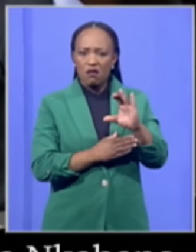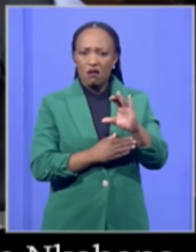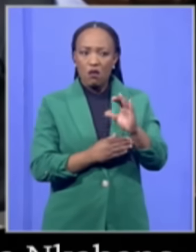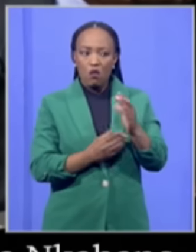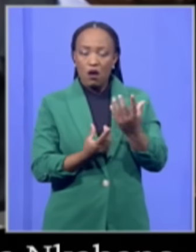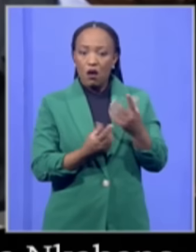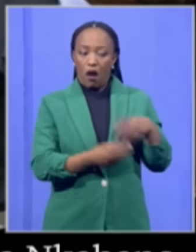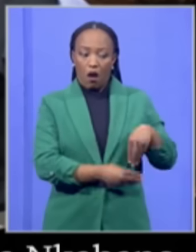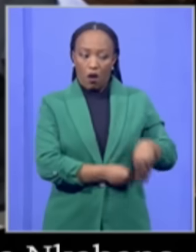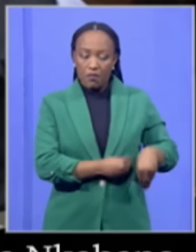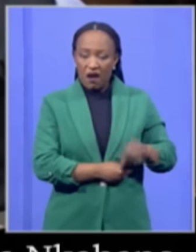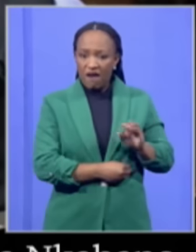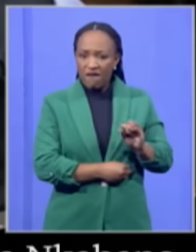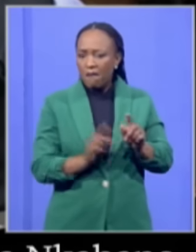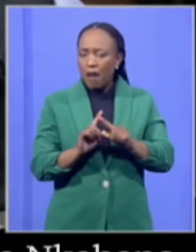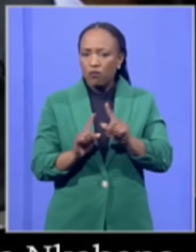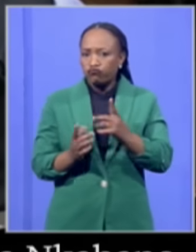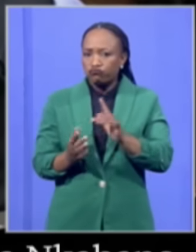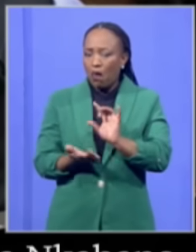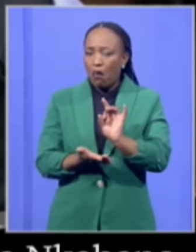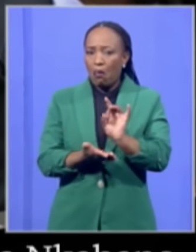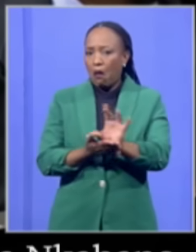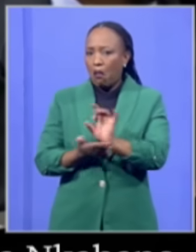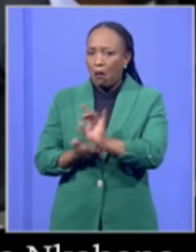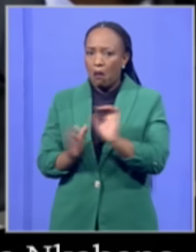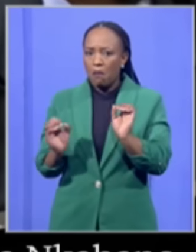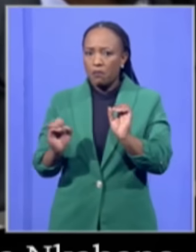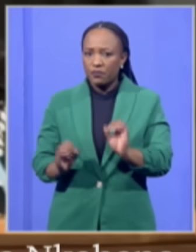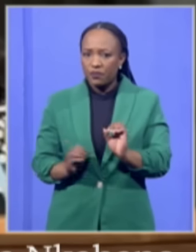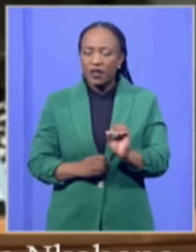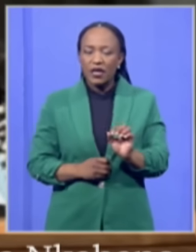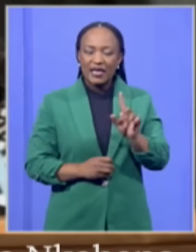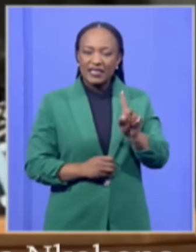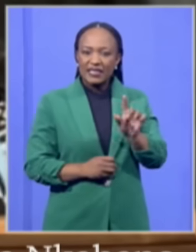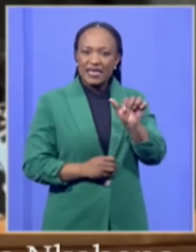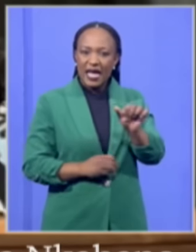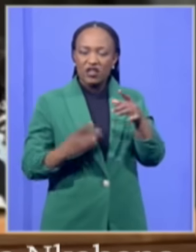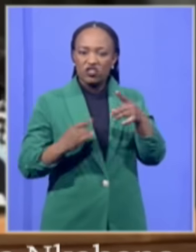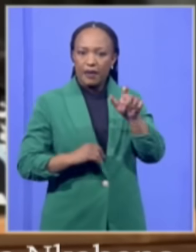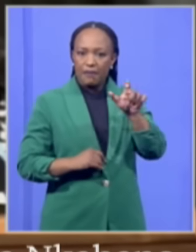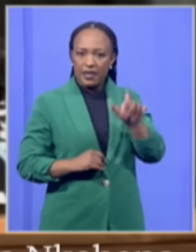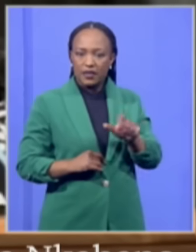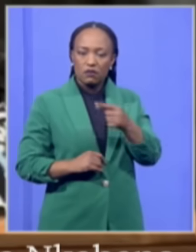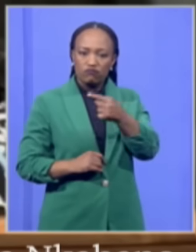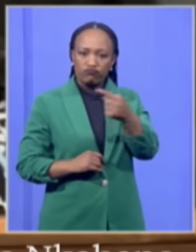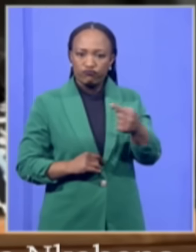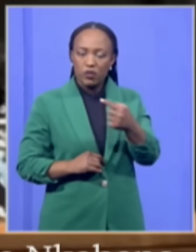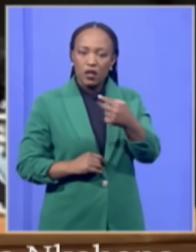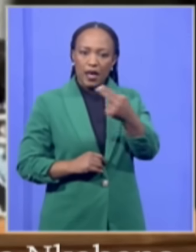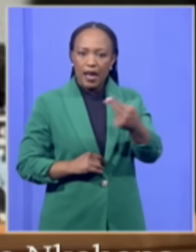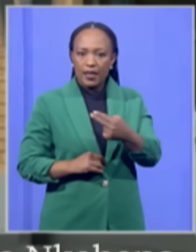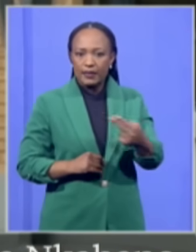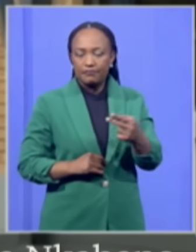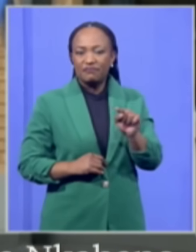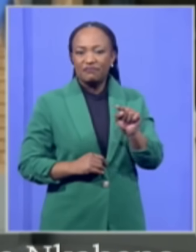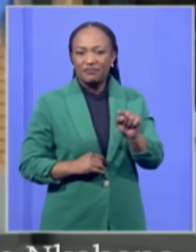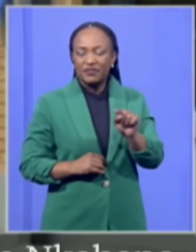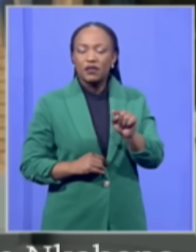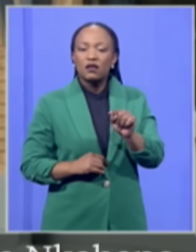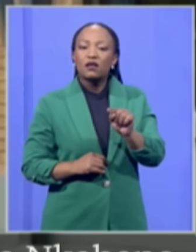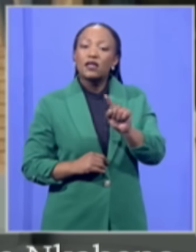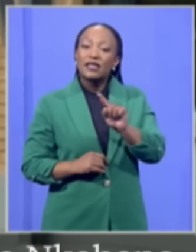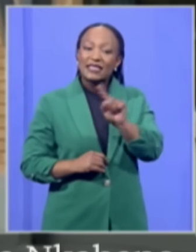gare ga bomanetša. Modulasetulo wa lekgotla la bosetšhaba la DA Helen Zille o be a etile pele go bulwa ga molato wo wa bomenetša le go